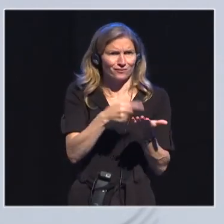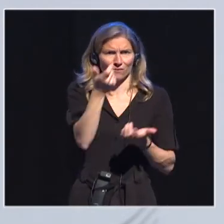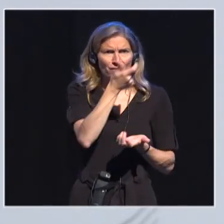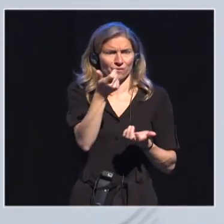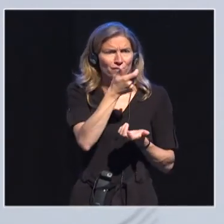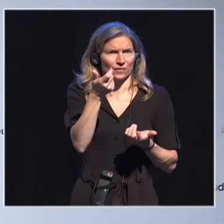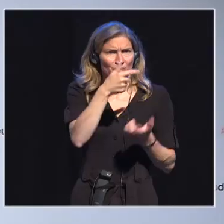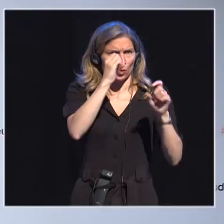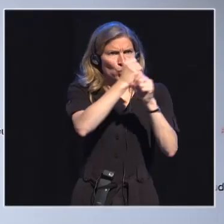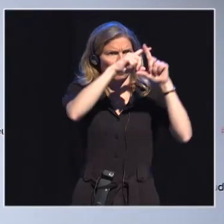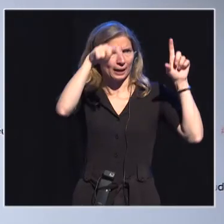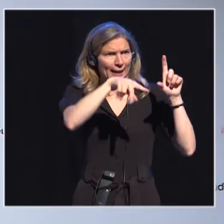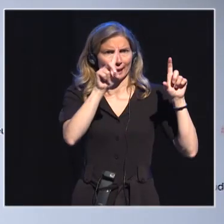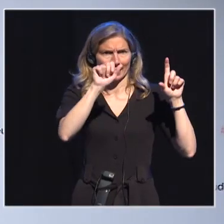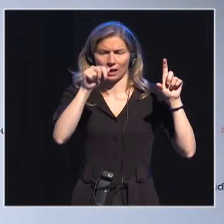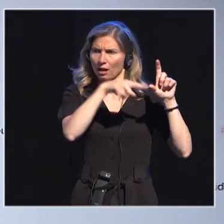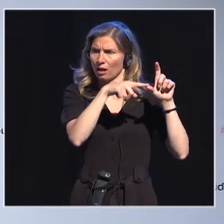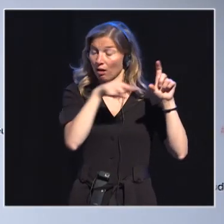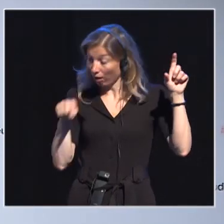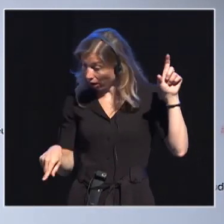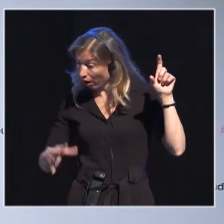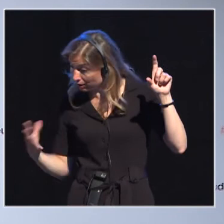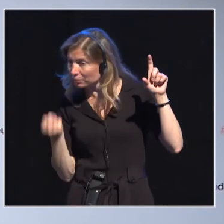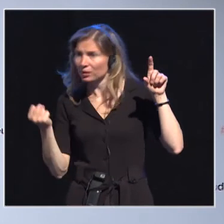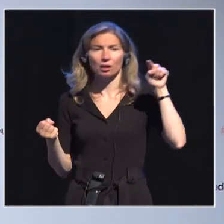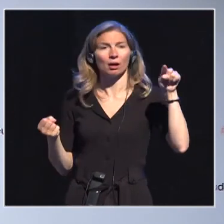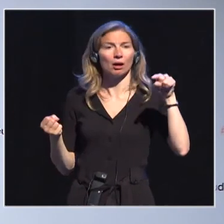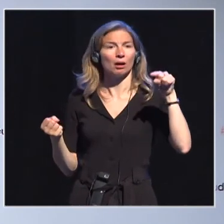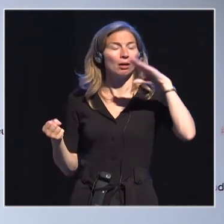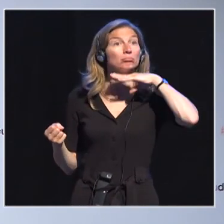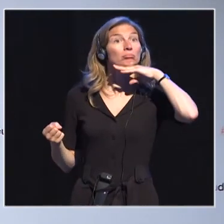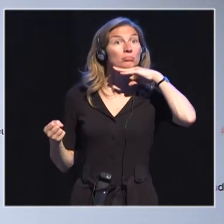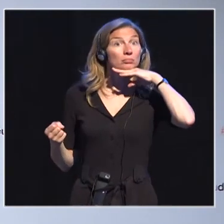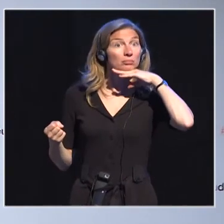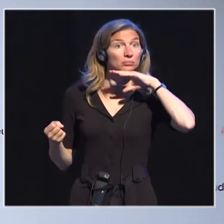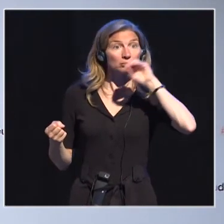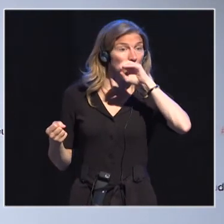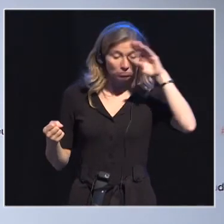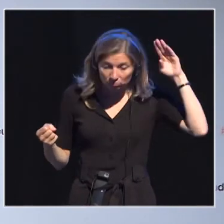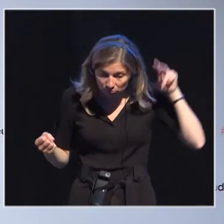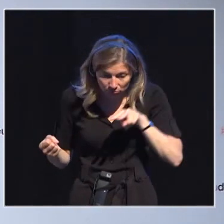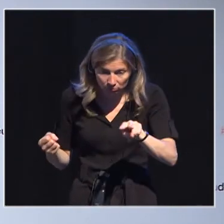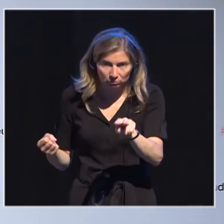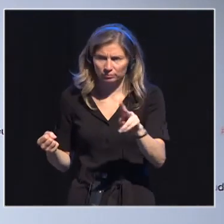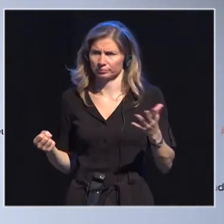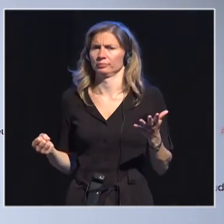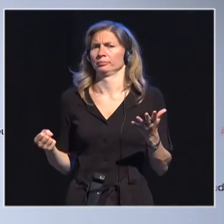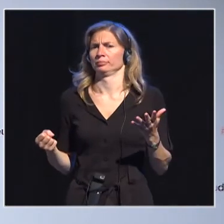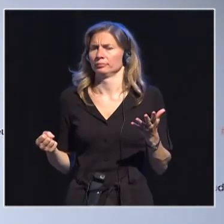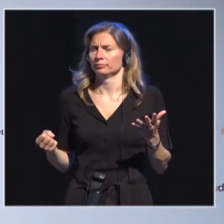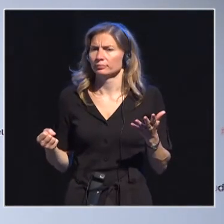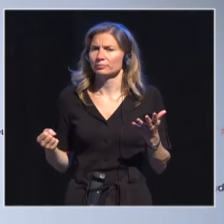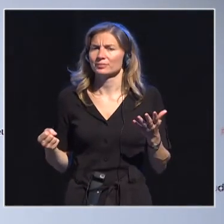there. So that for me, on a broader scale, is a real promise, is that